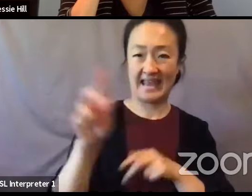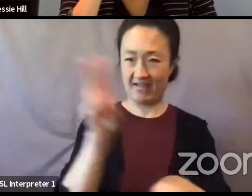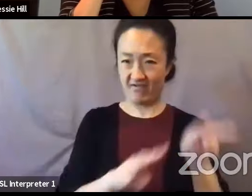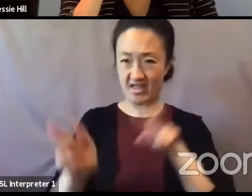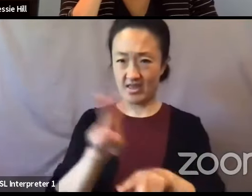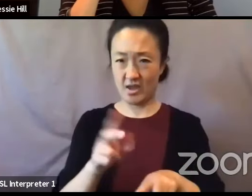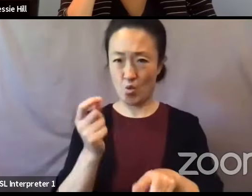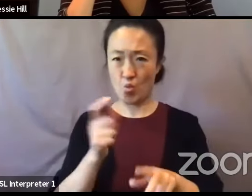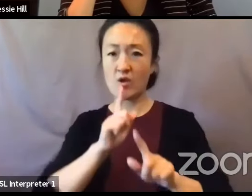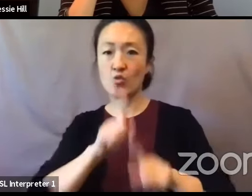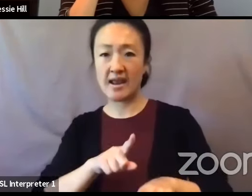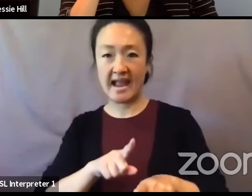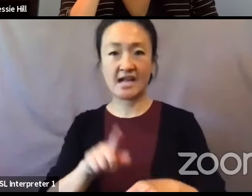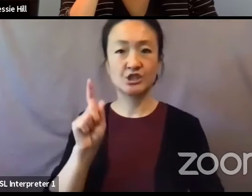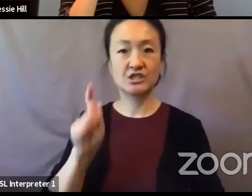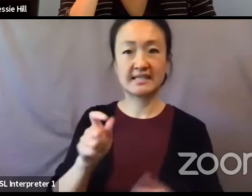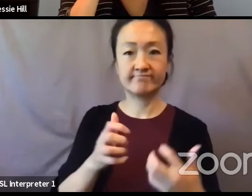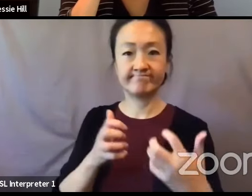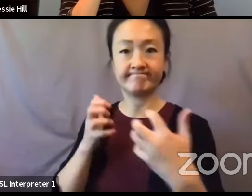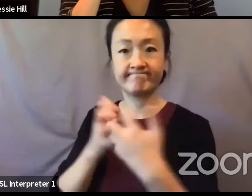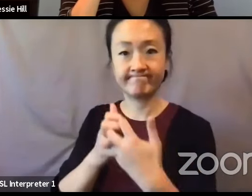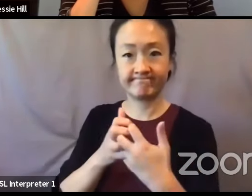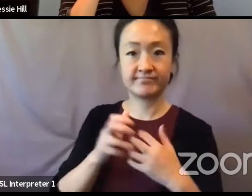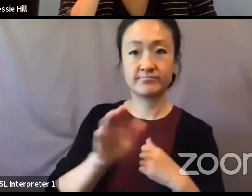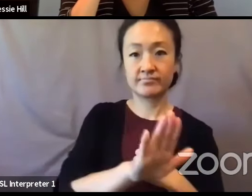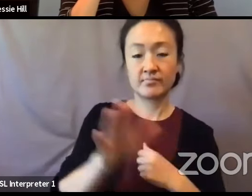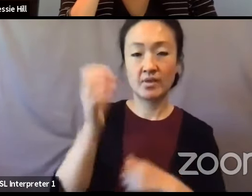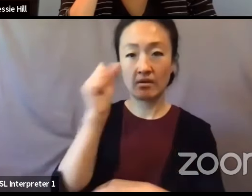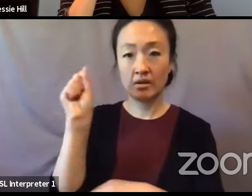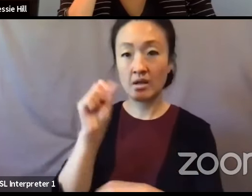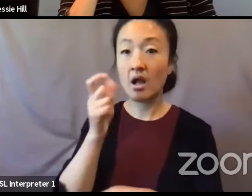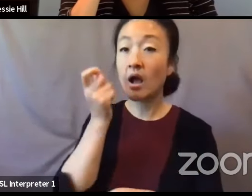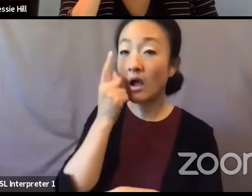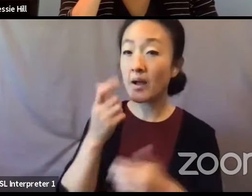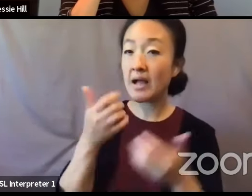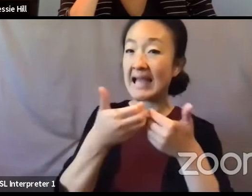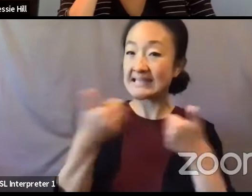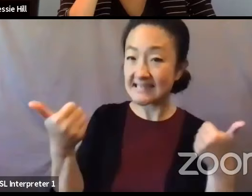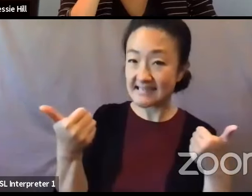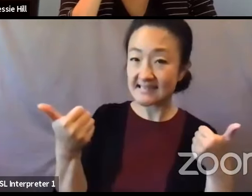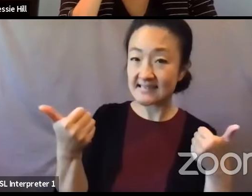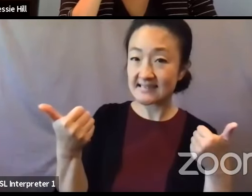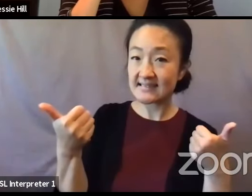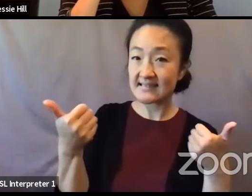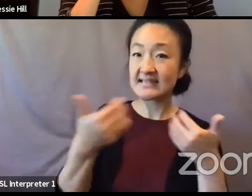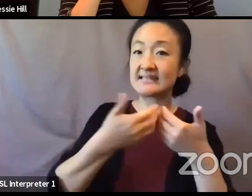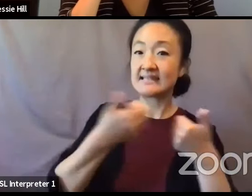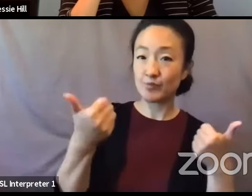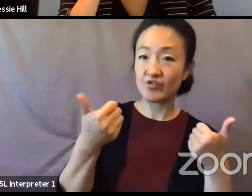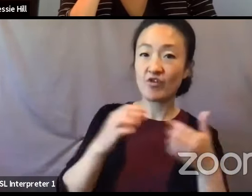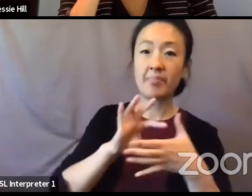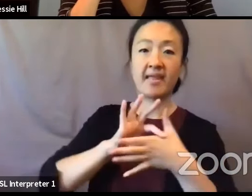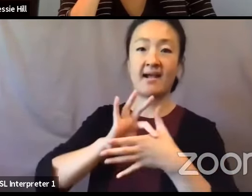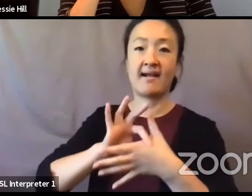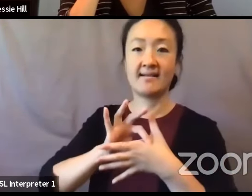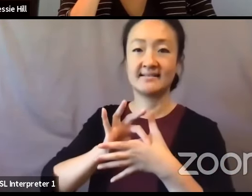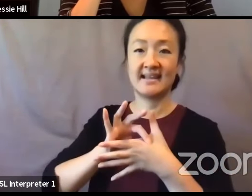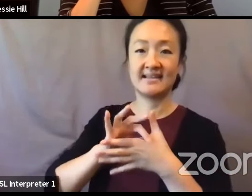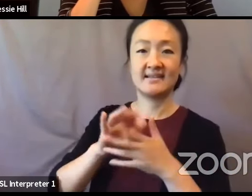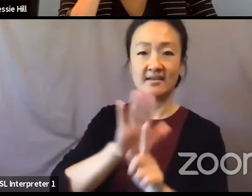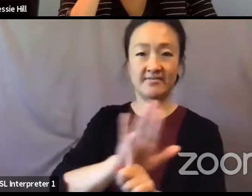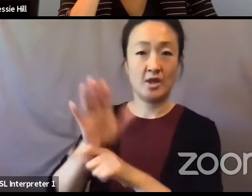to what sort of protest that is independent of the conduct independent of the content of that